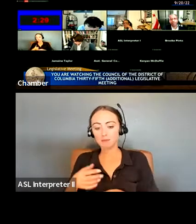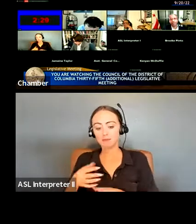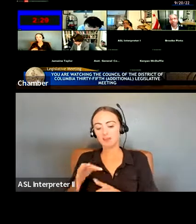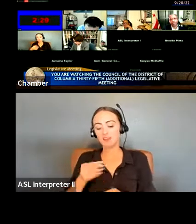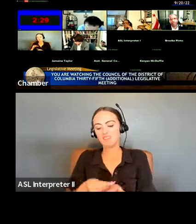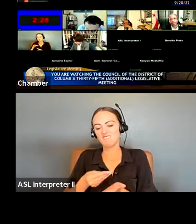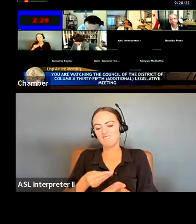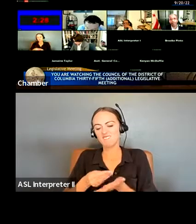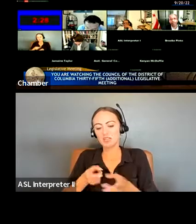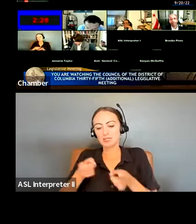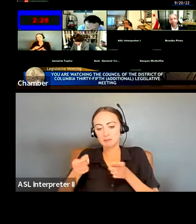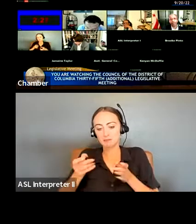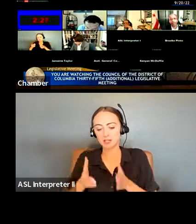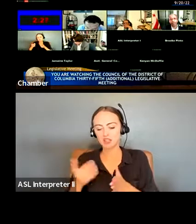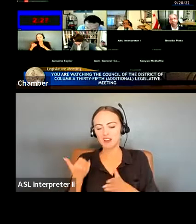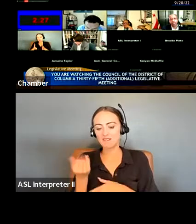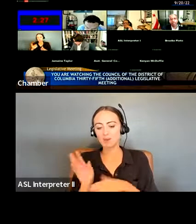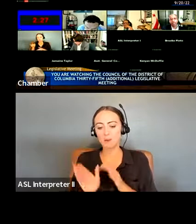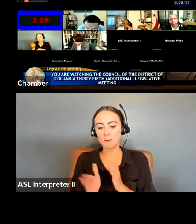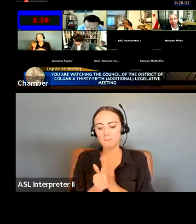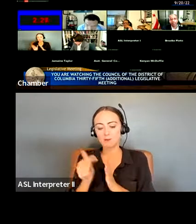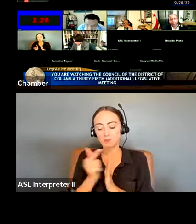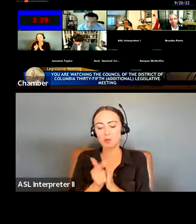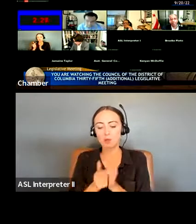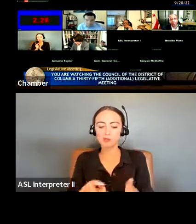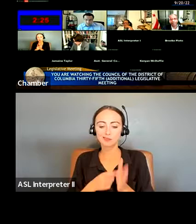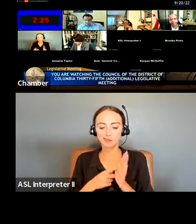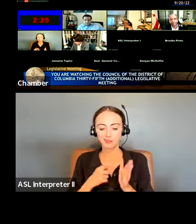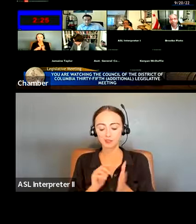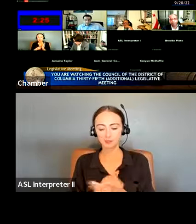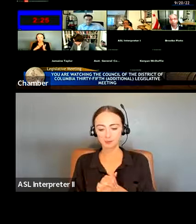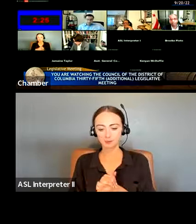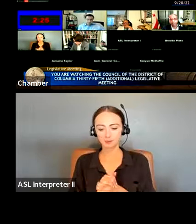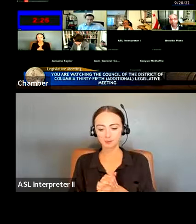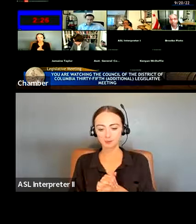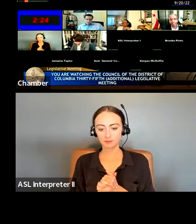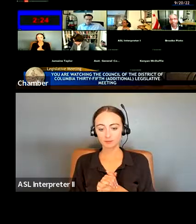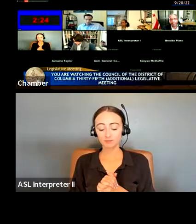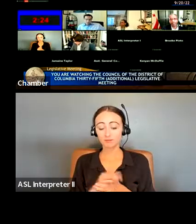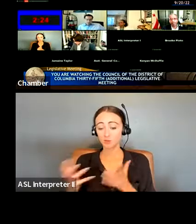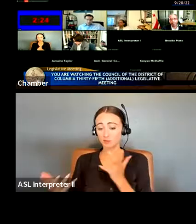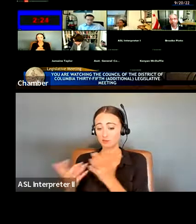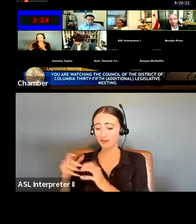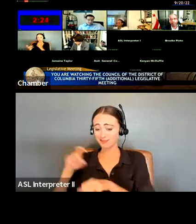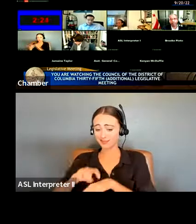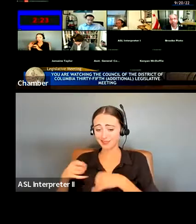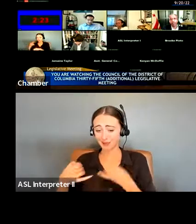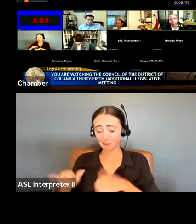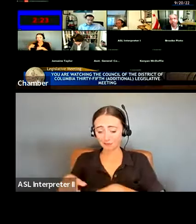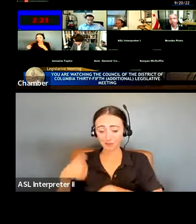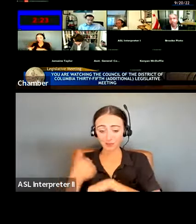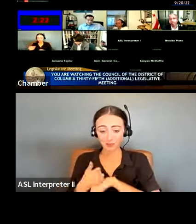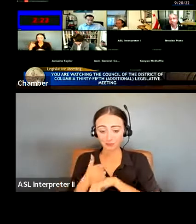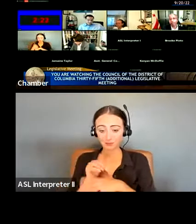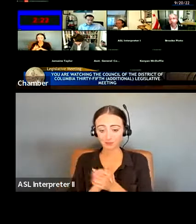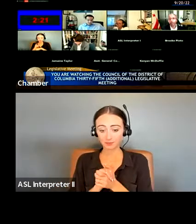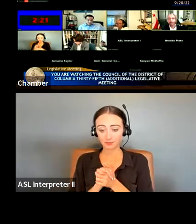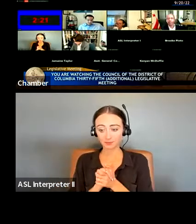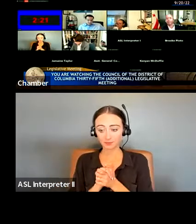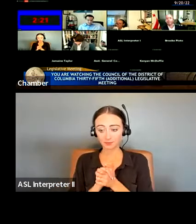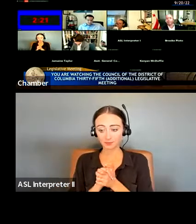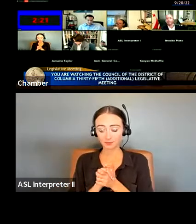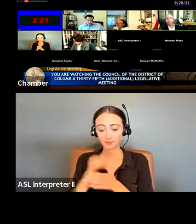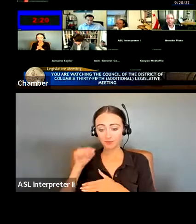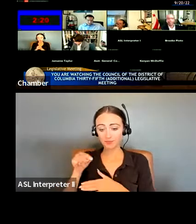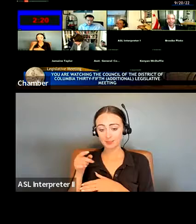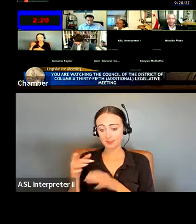few clarifying amendments to the law are necessary. Accordingly, to meet the timeline set forth for the